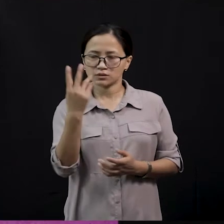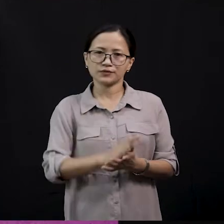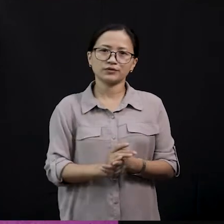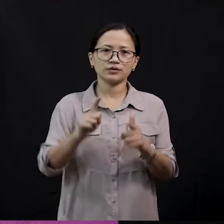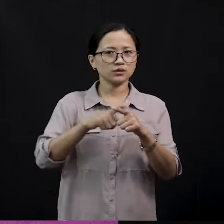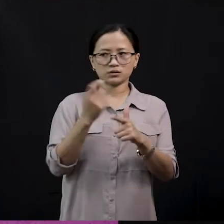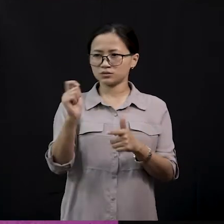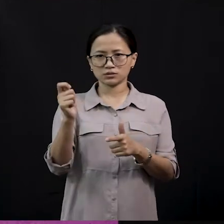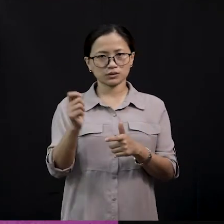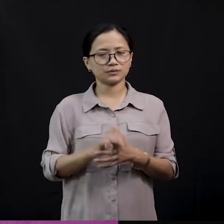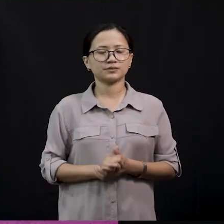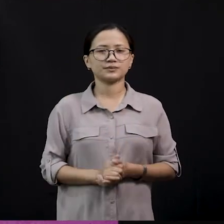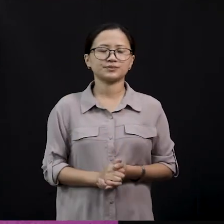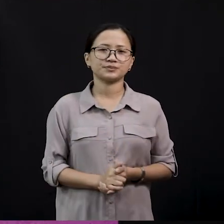job.